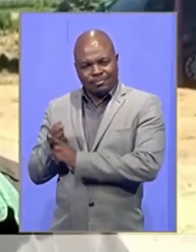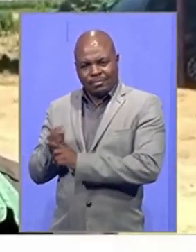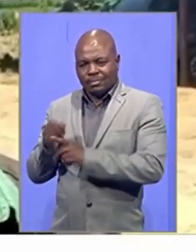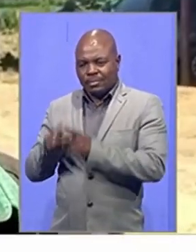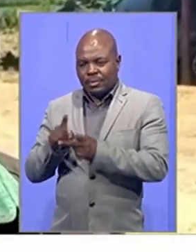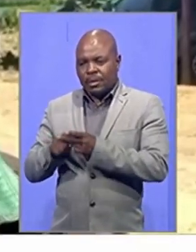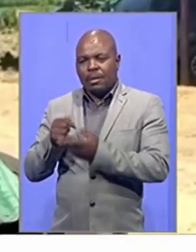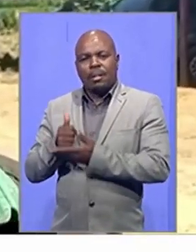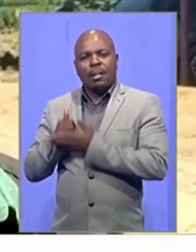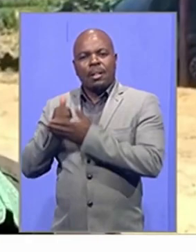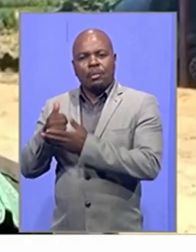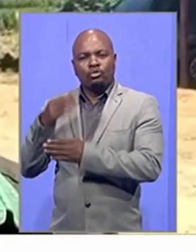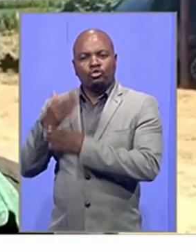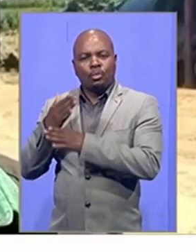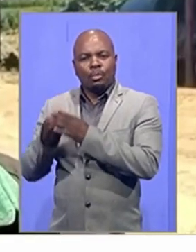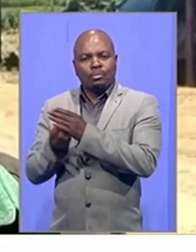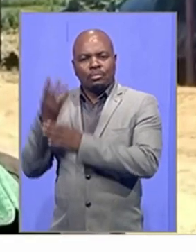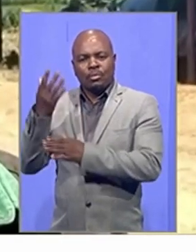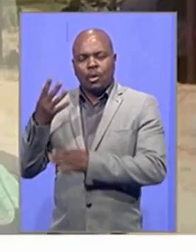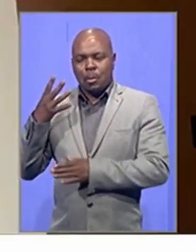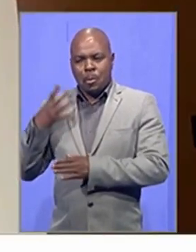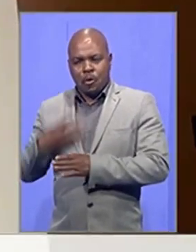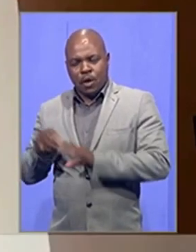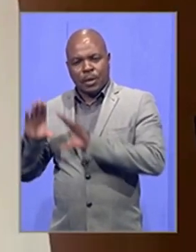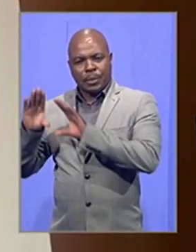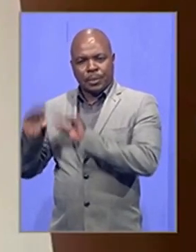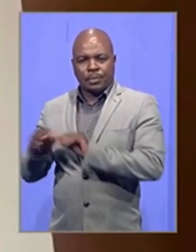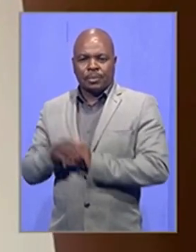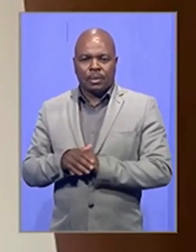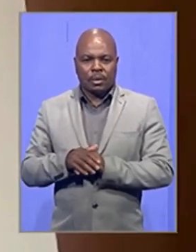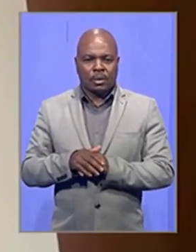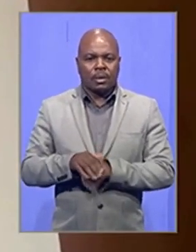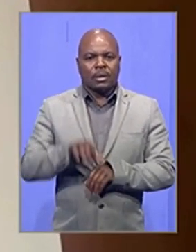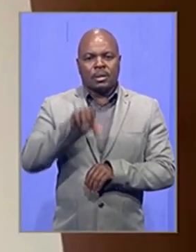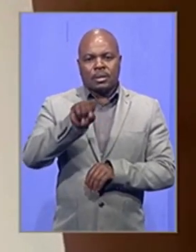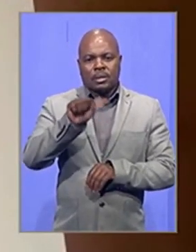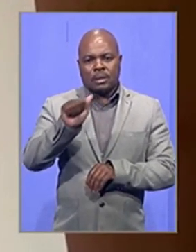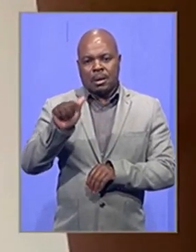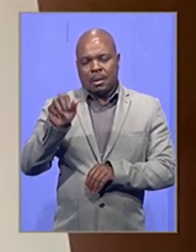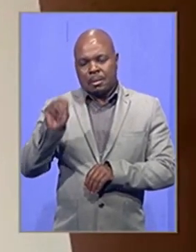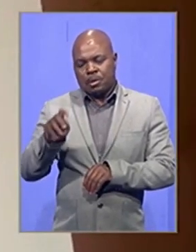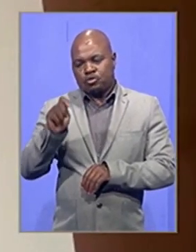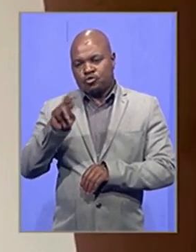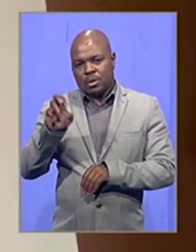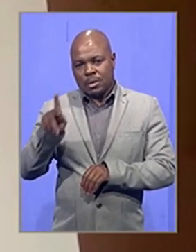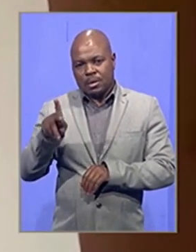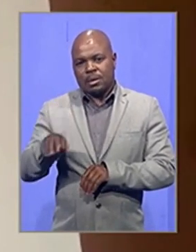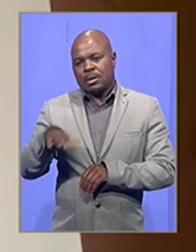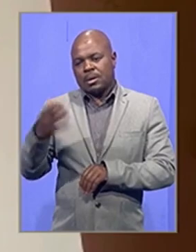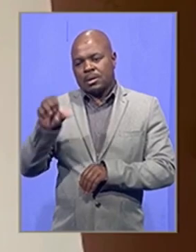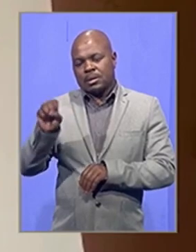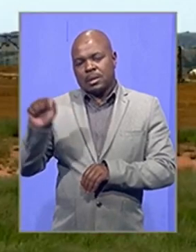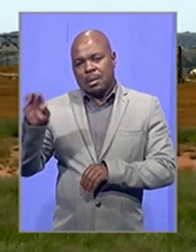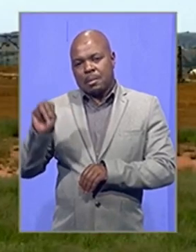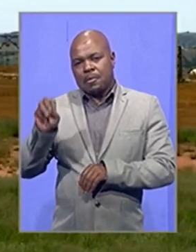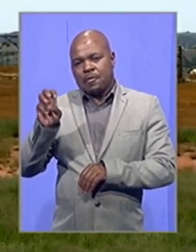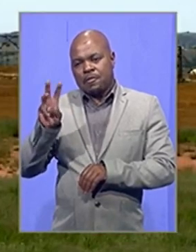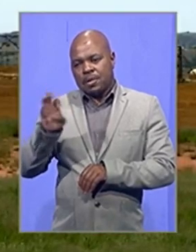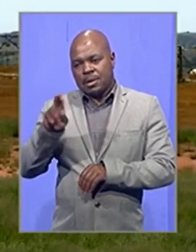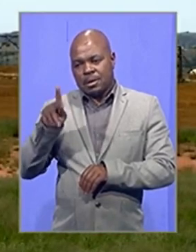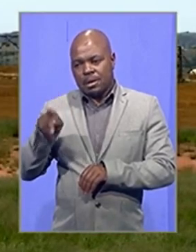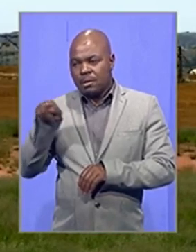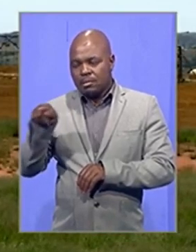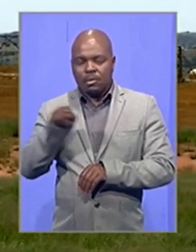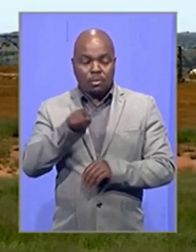alleviate poverty in our different communities. Mokgatlo wa dihwai wa Samtrak Samwerk ke ona o neng o kgetha dihwai tse tlang ho